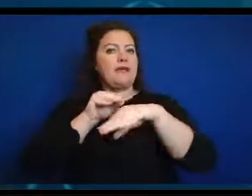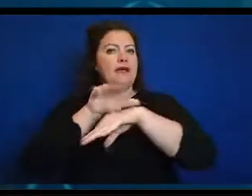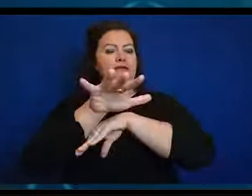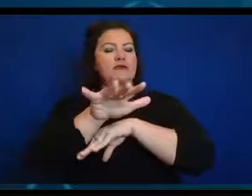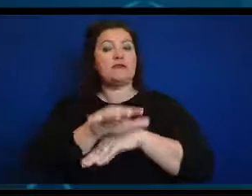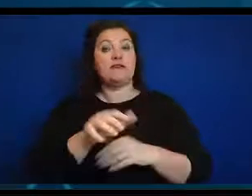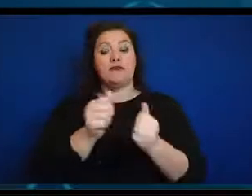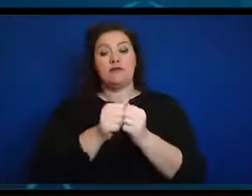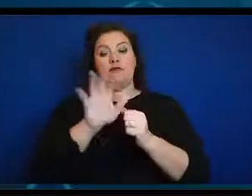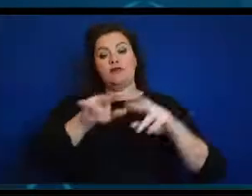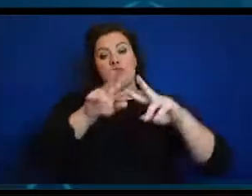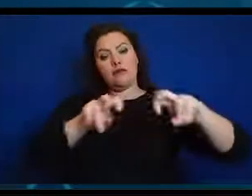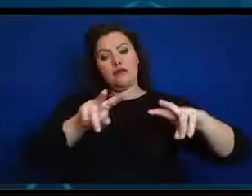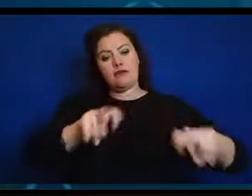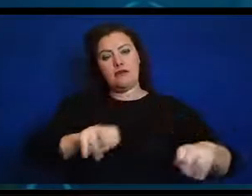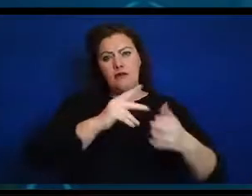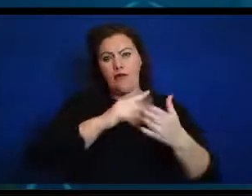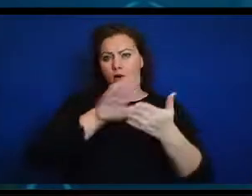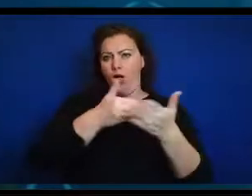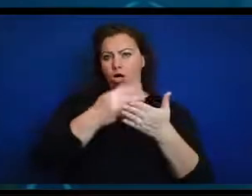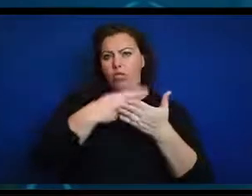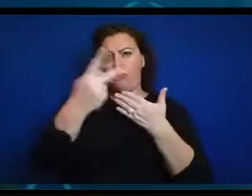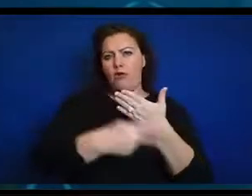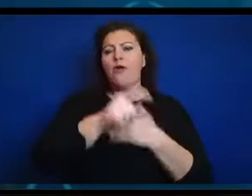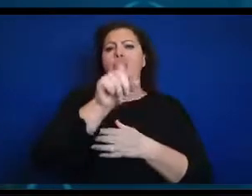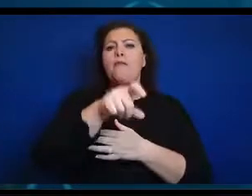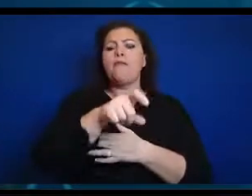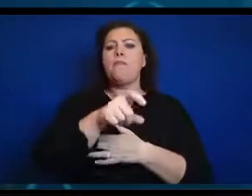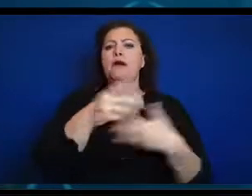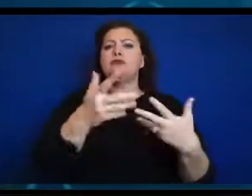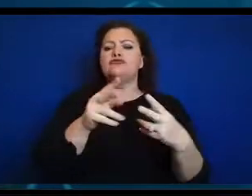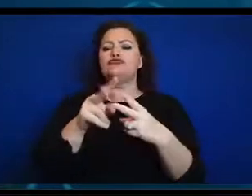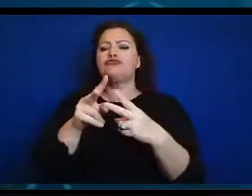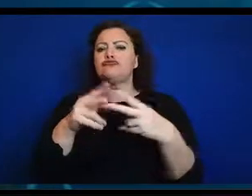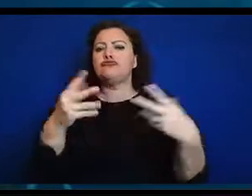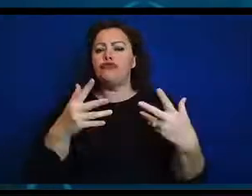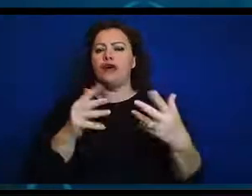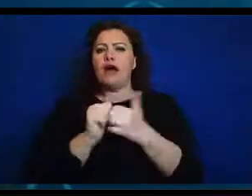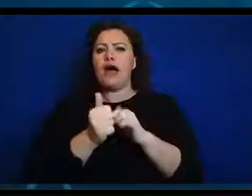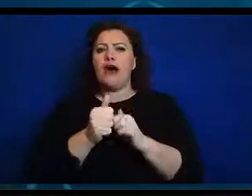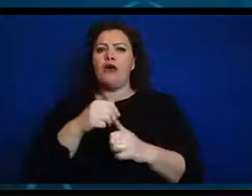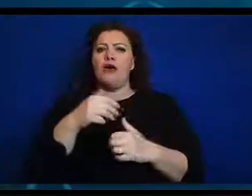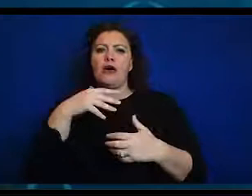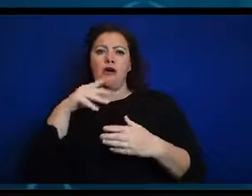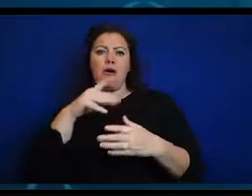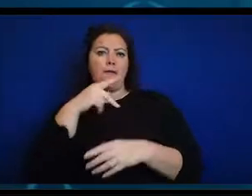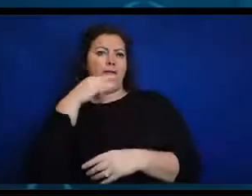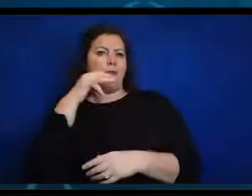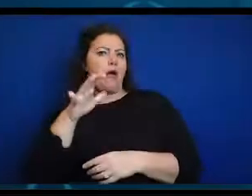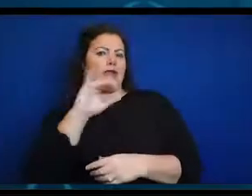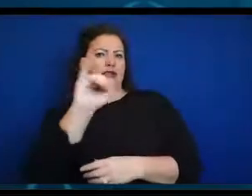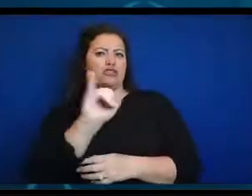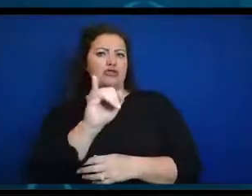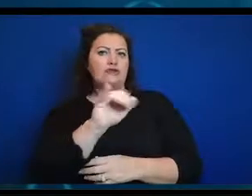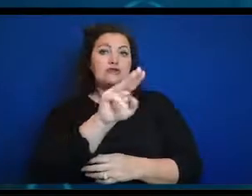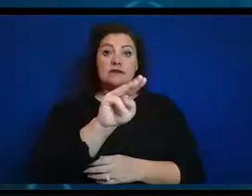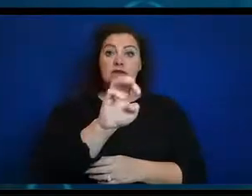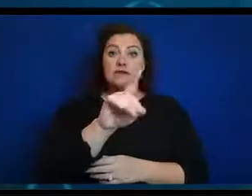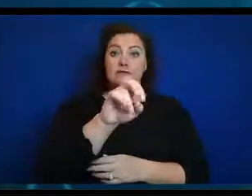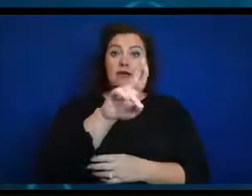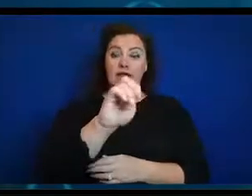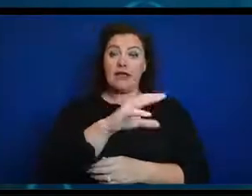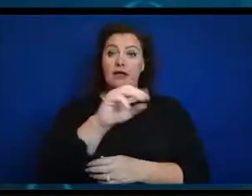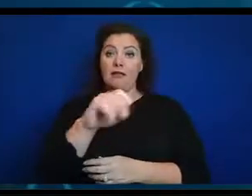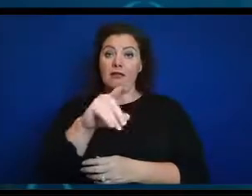these discretionary programs should also be coupled with a review of how public insurance programs, such as Medicare and Medicaid, are covering home